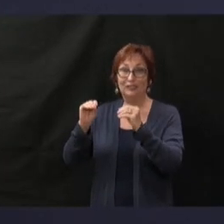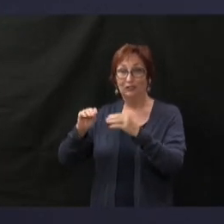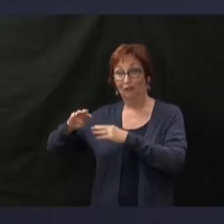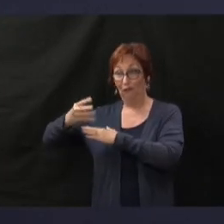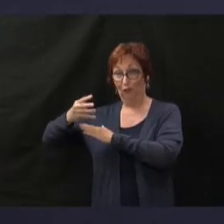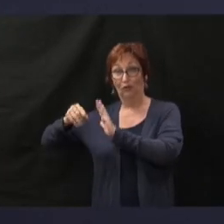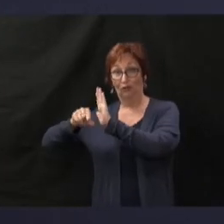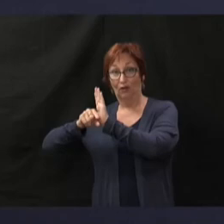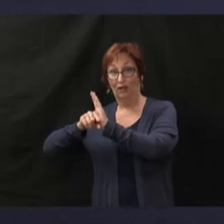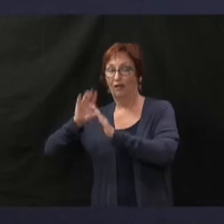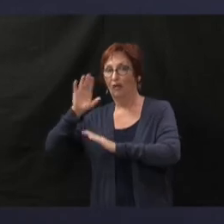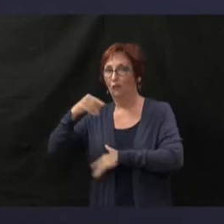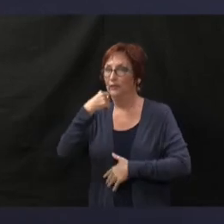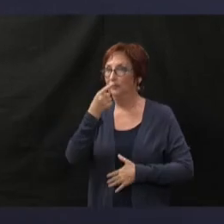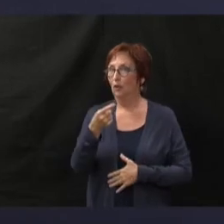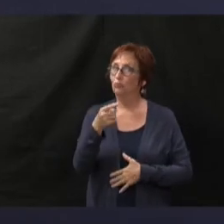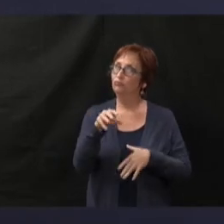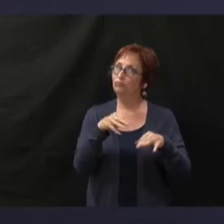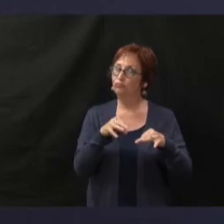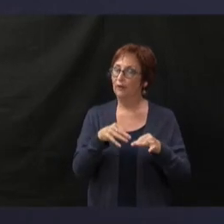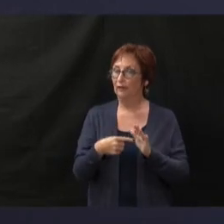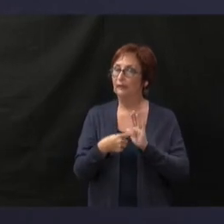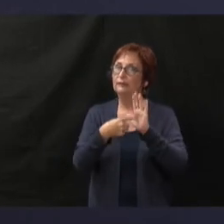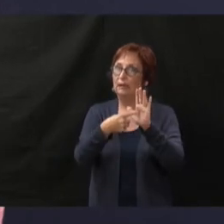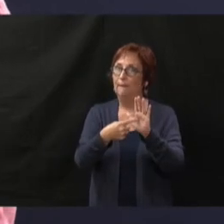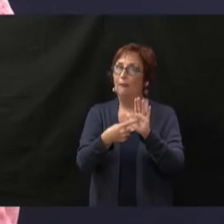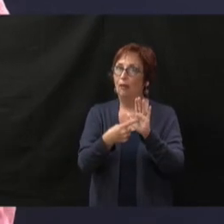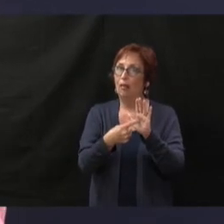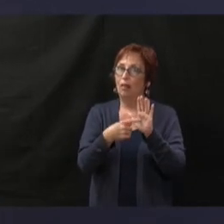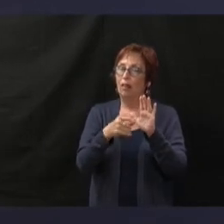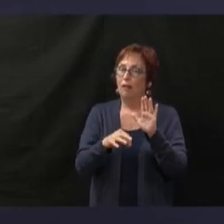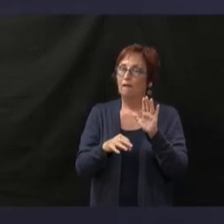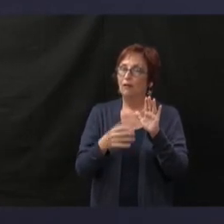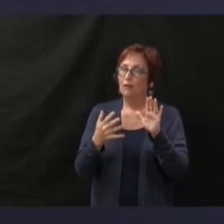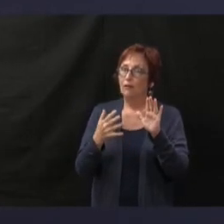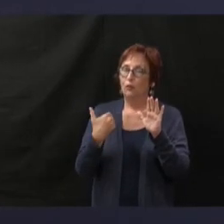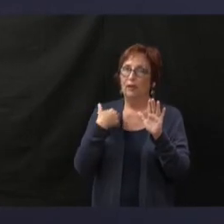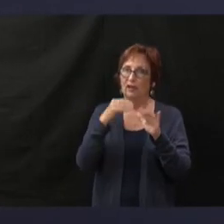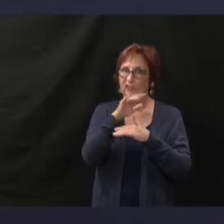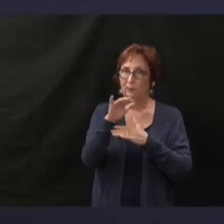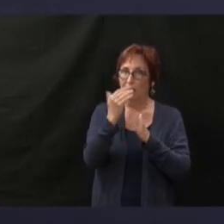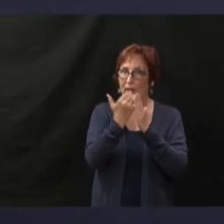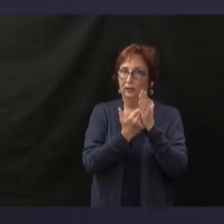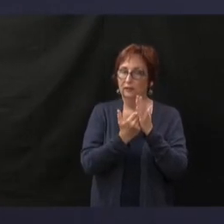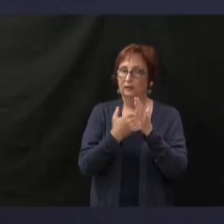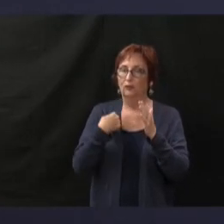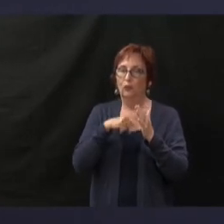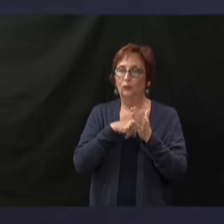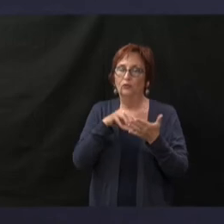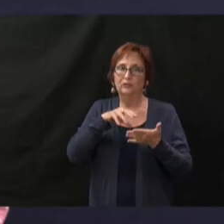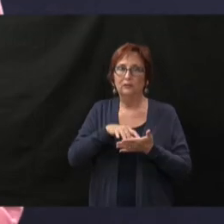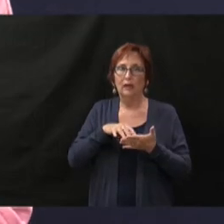I'm going to tell you an example of, we had spelling lists and we studied a different